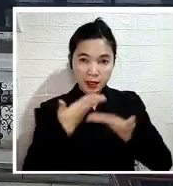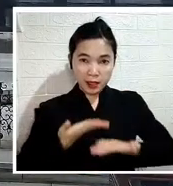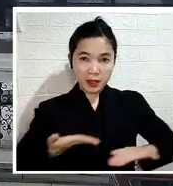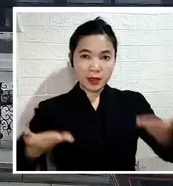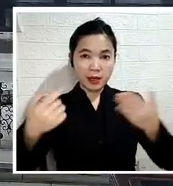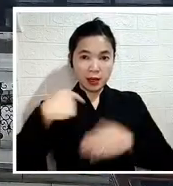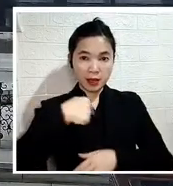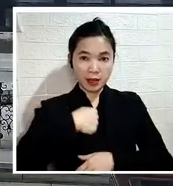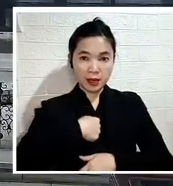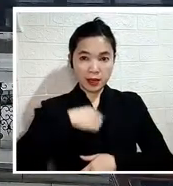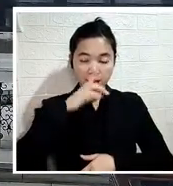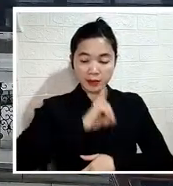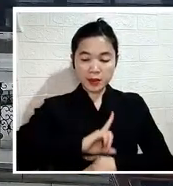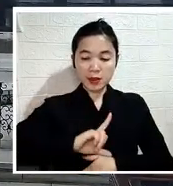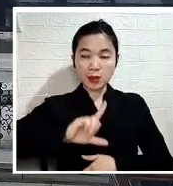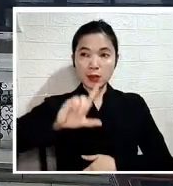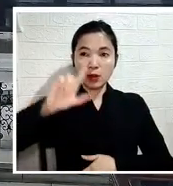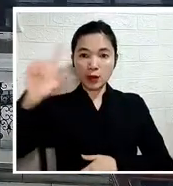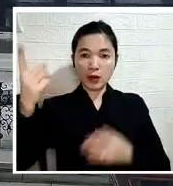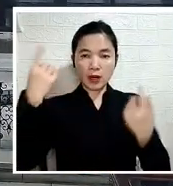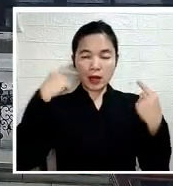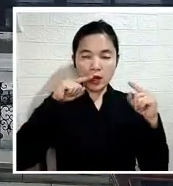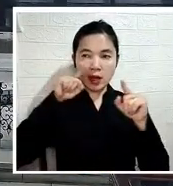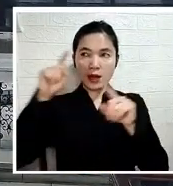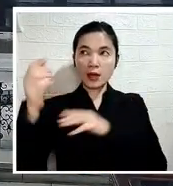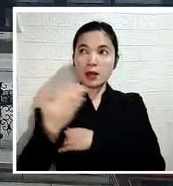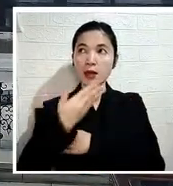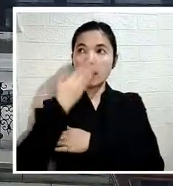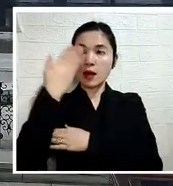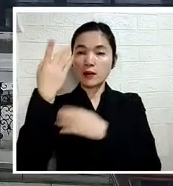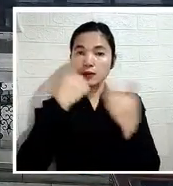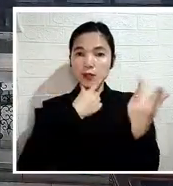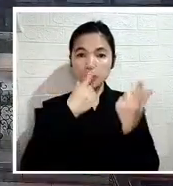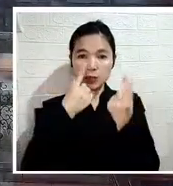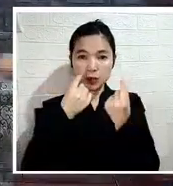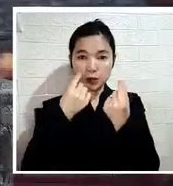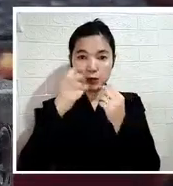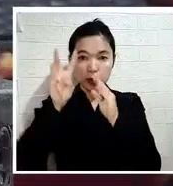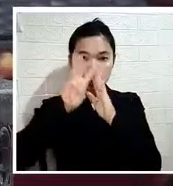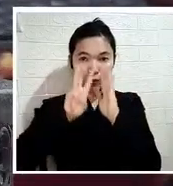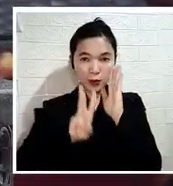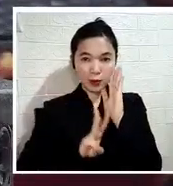Lord. I come to do your will.